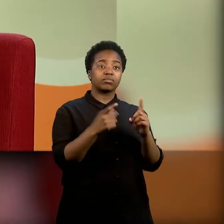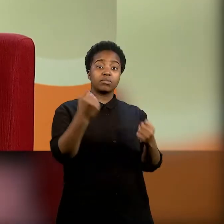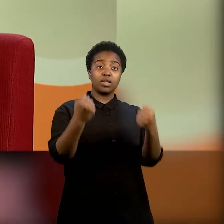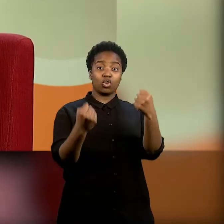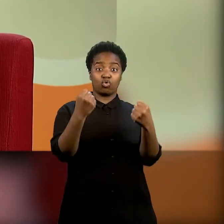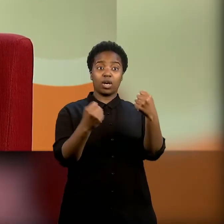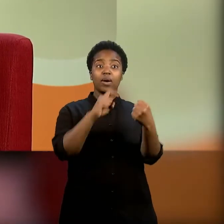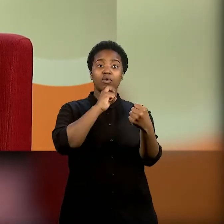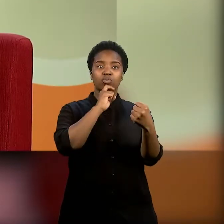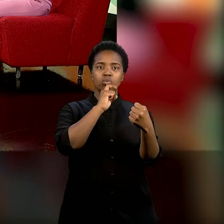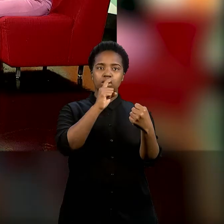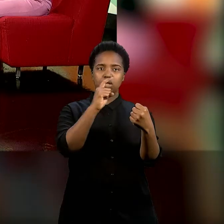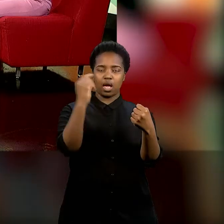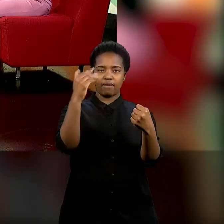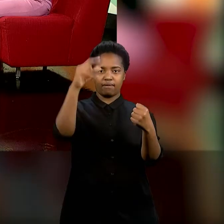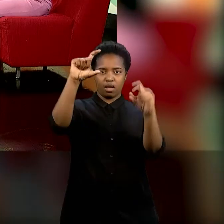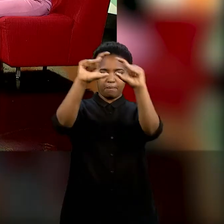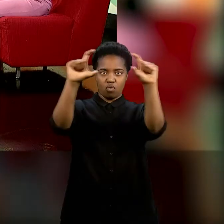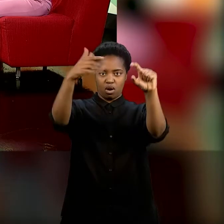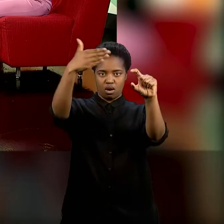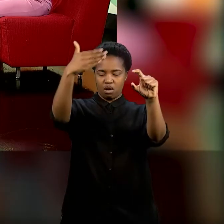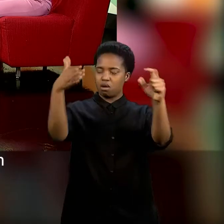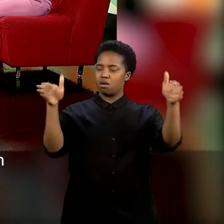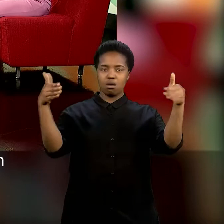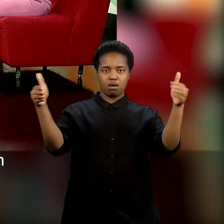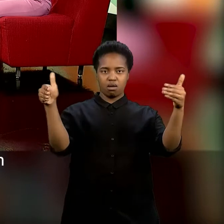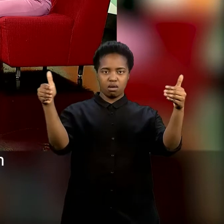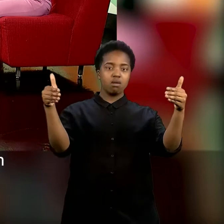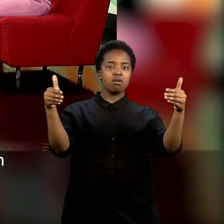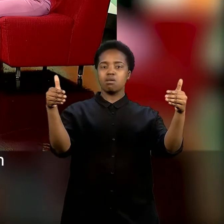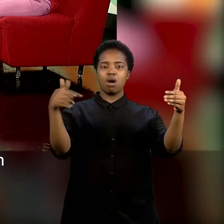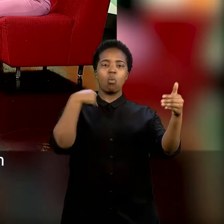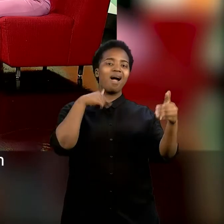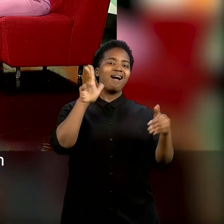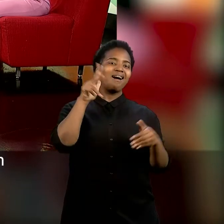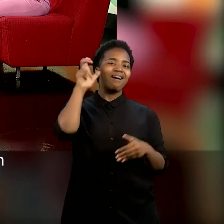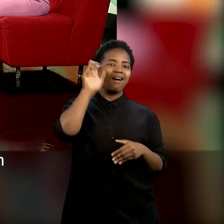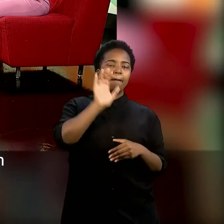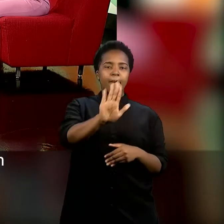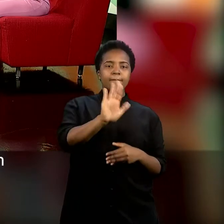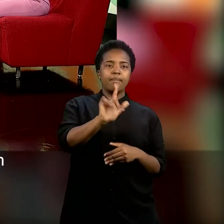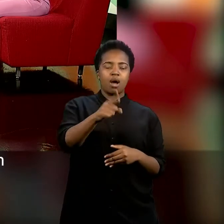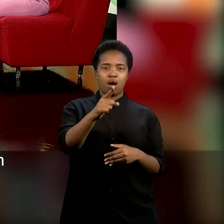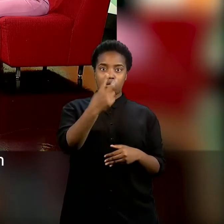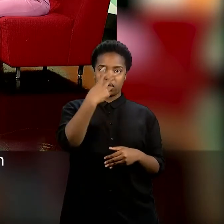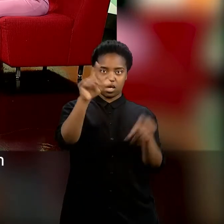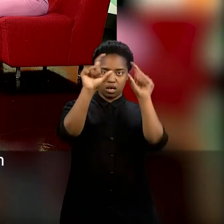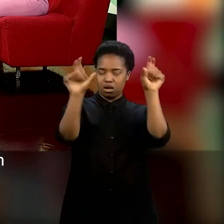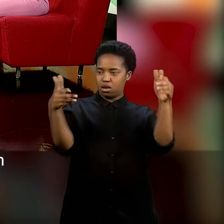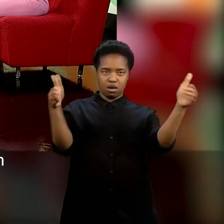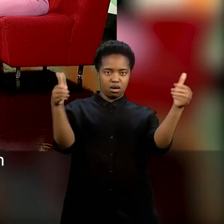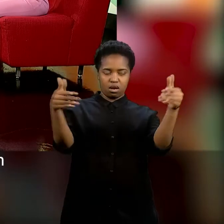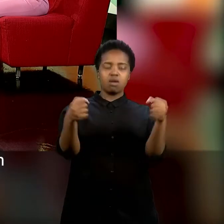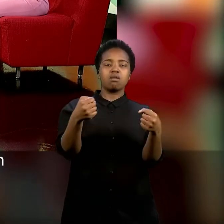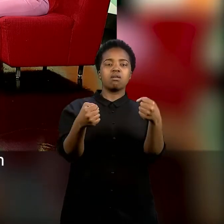So what I normally use, right? I use the mirrors. I use all mirrors to make sure that I can see everything that is